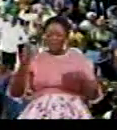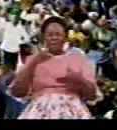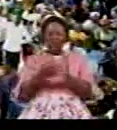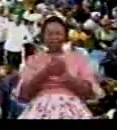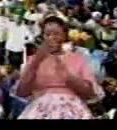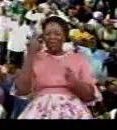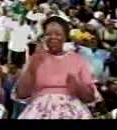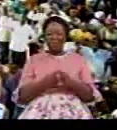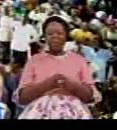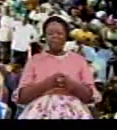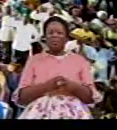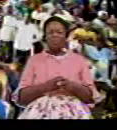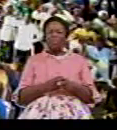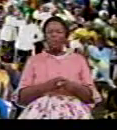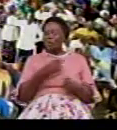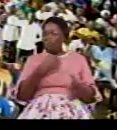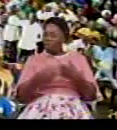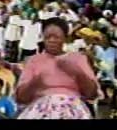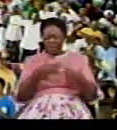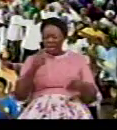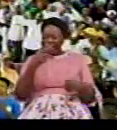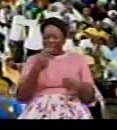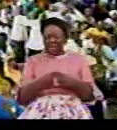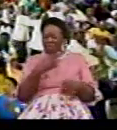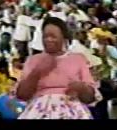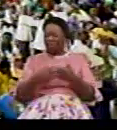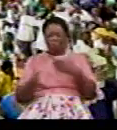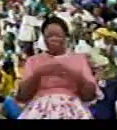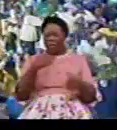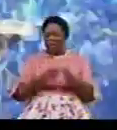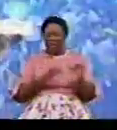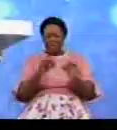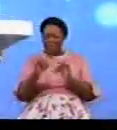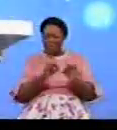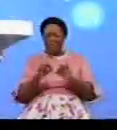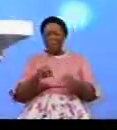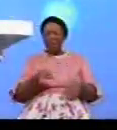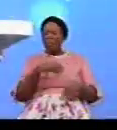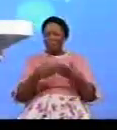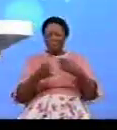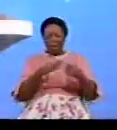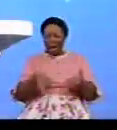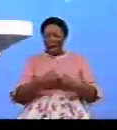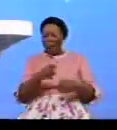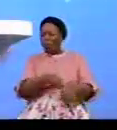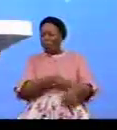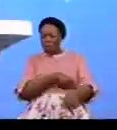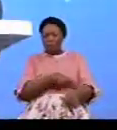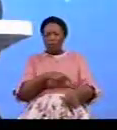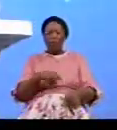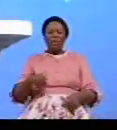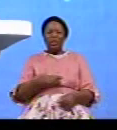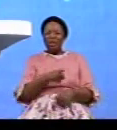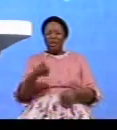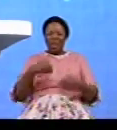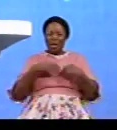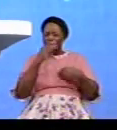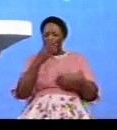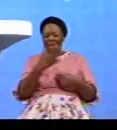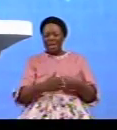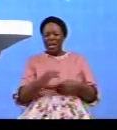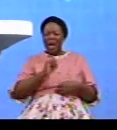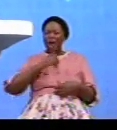name. Whatever the name, long standing problem, cancer, however long that cancer, there, you will not I